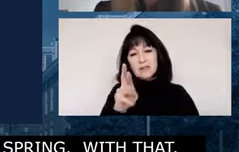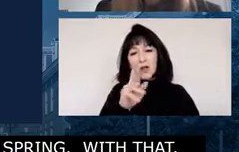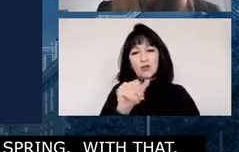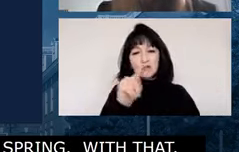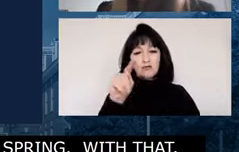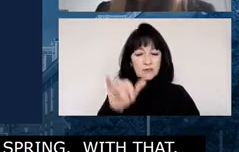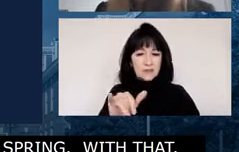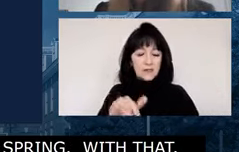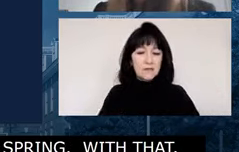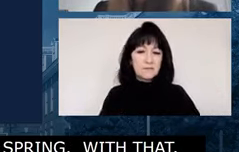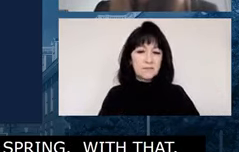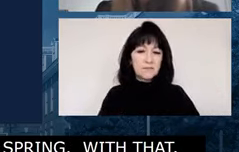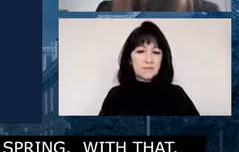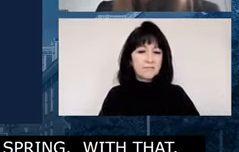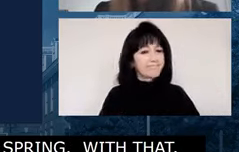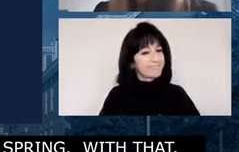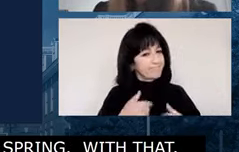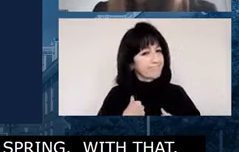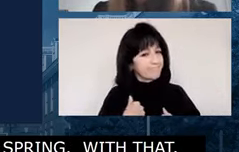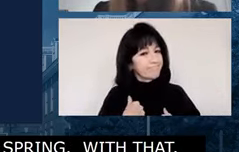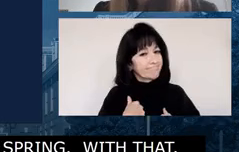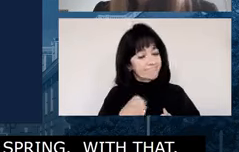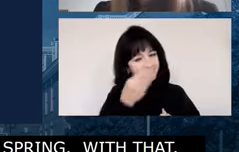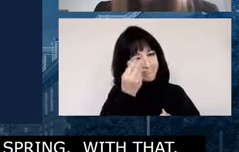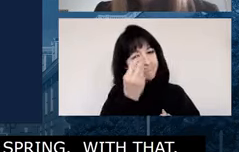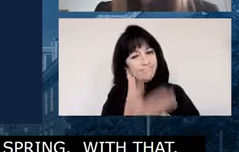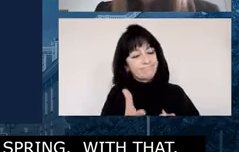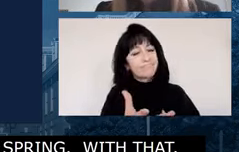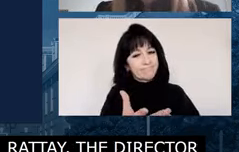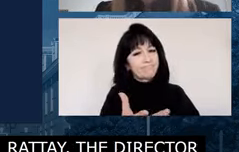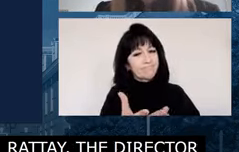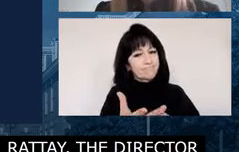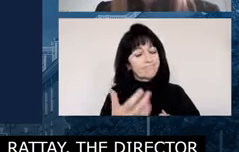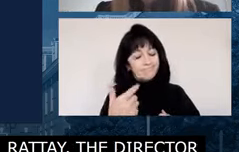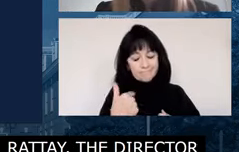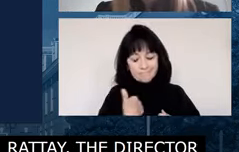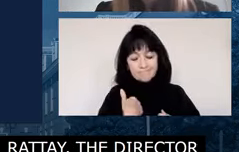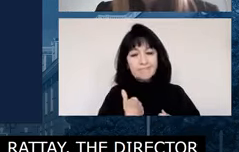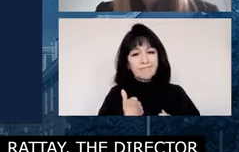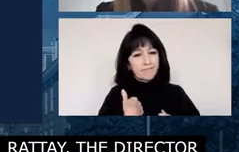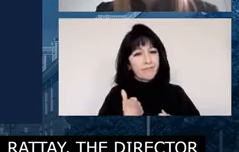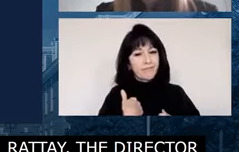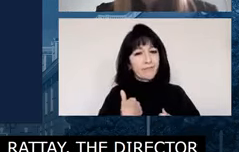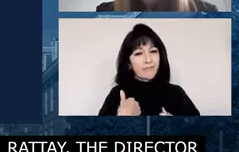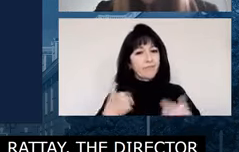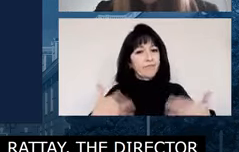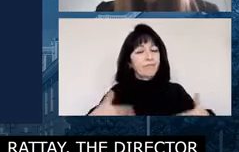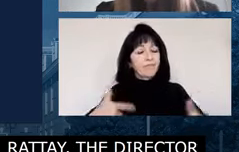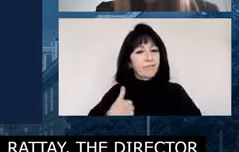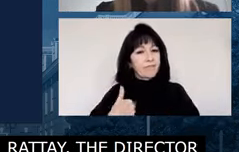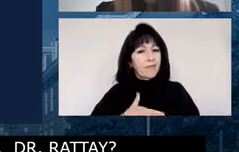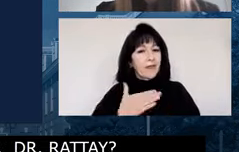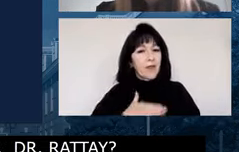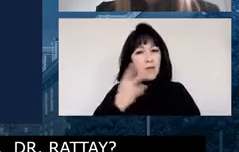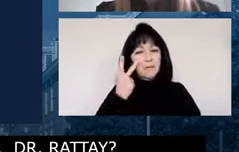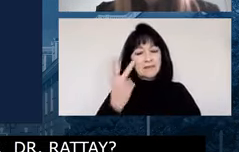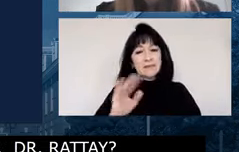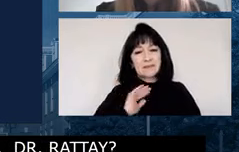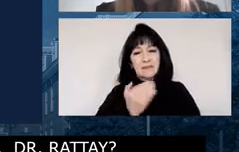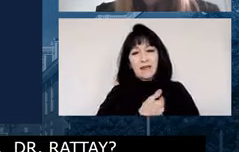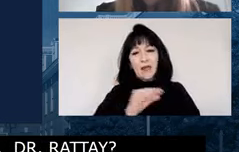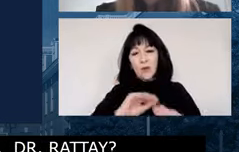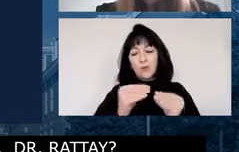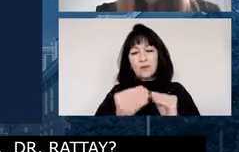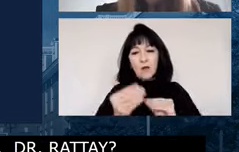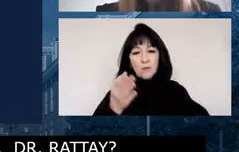Governor. I share in your cautious optimism. It's great to see some of our numbers improving. As I reflect on where we